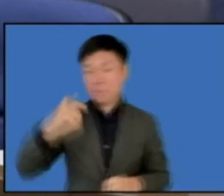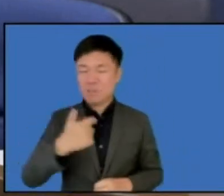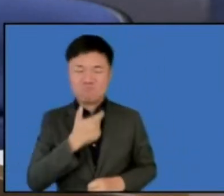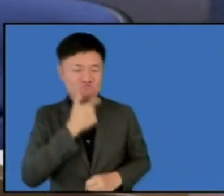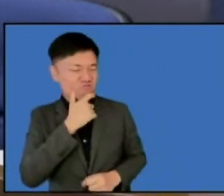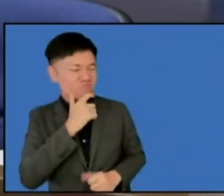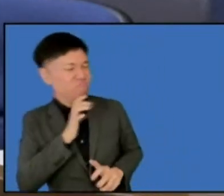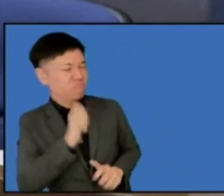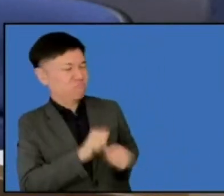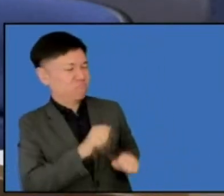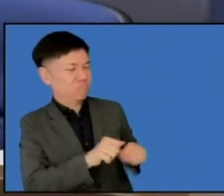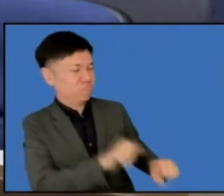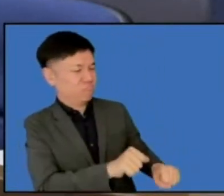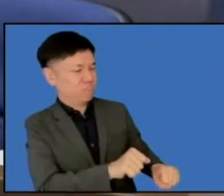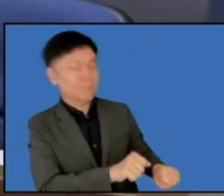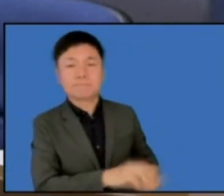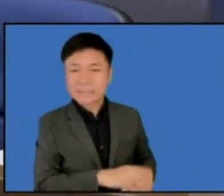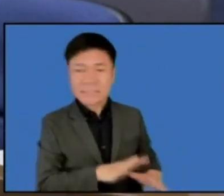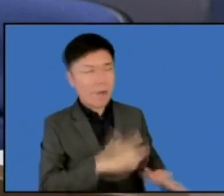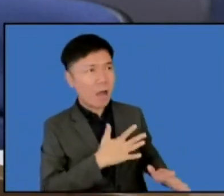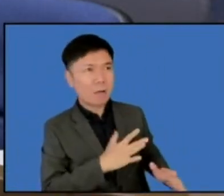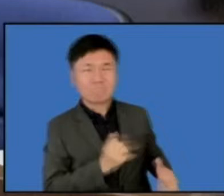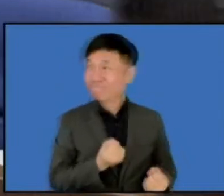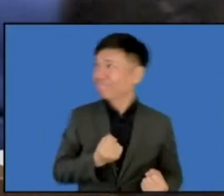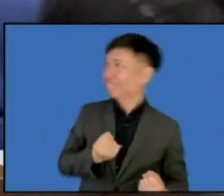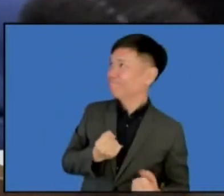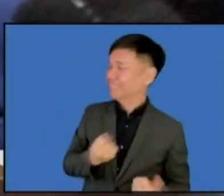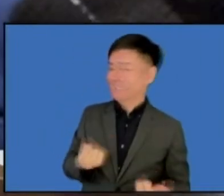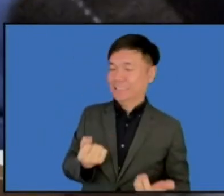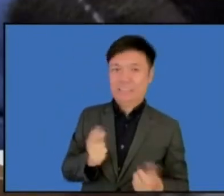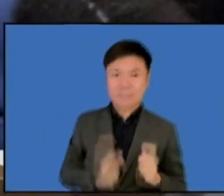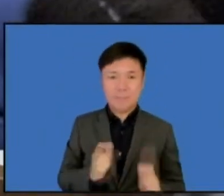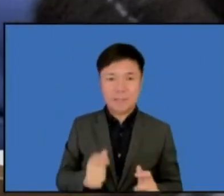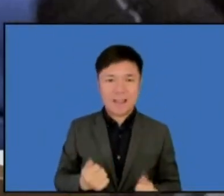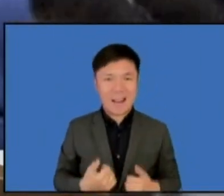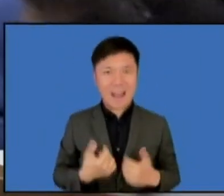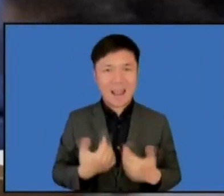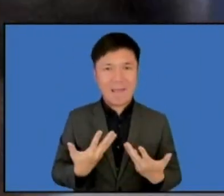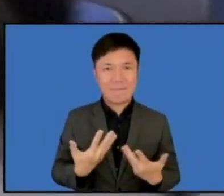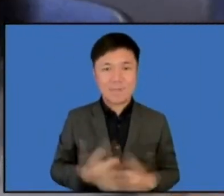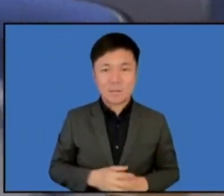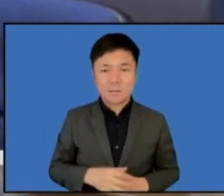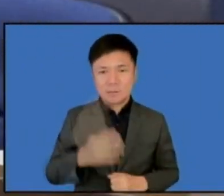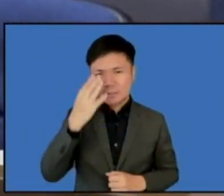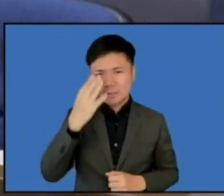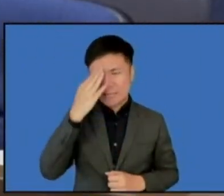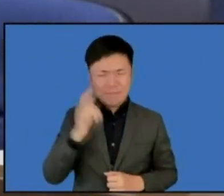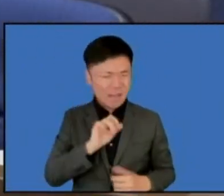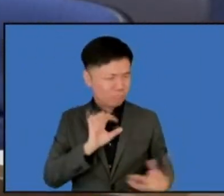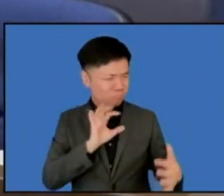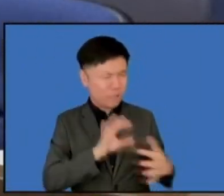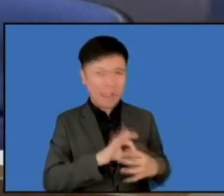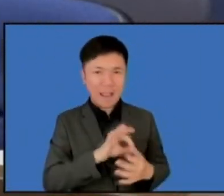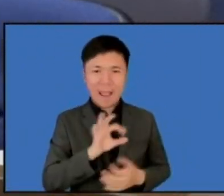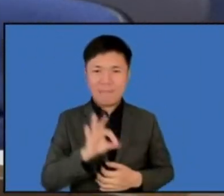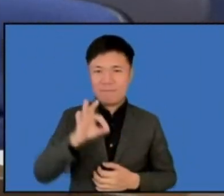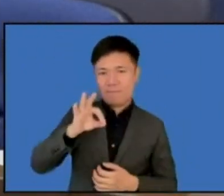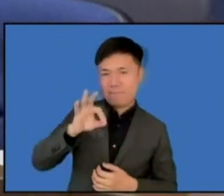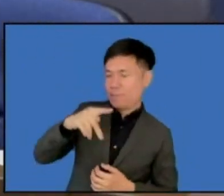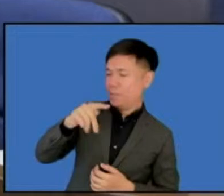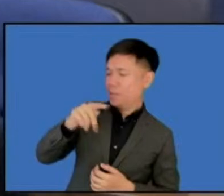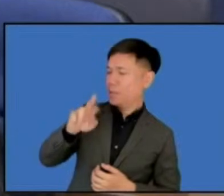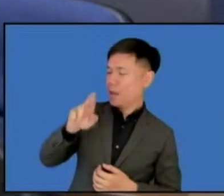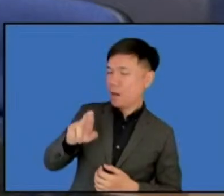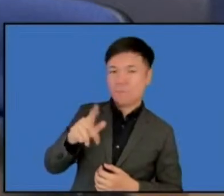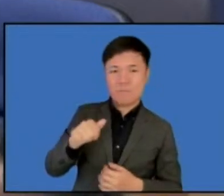share our good practices by using Feminist Participatory Action Research, or FPAR, as a tool, which comprehensively addresses migrants'